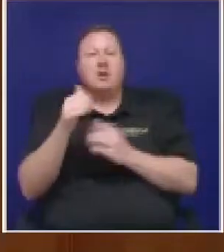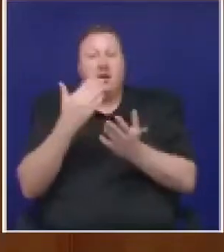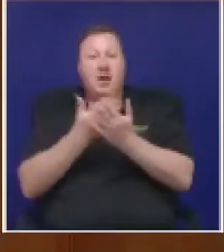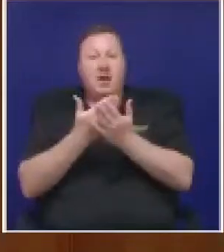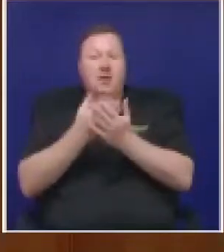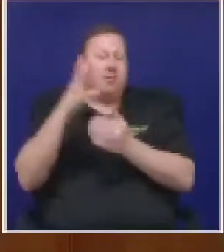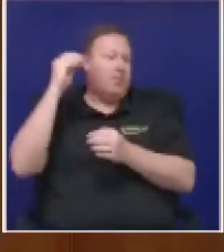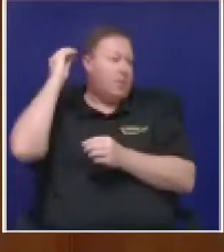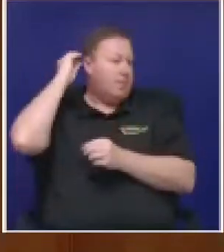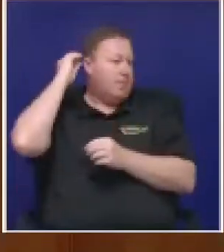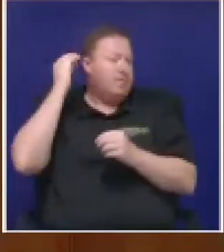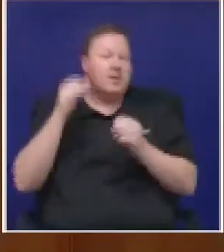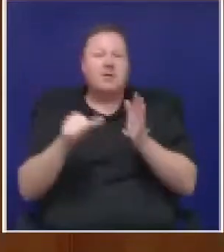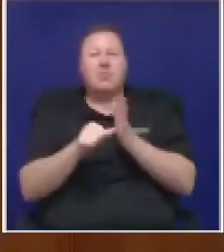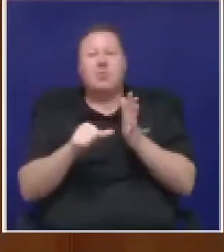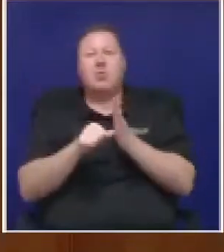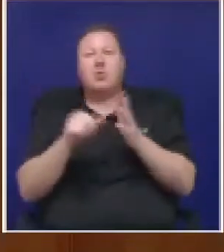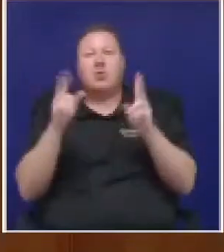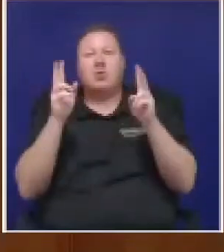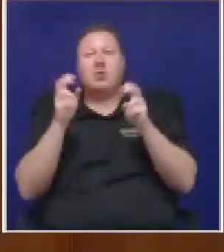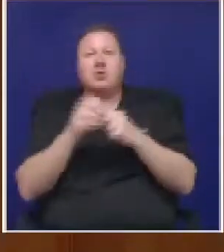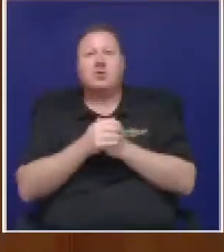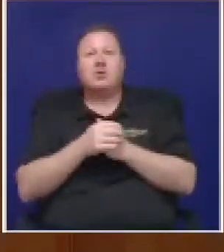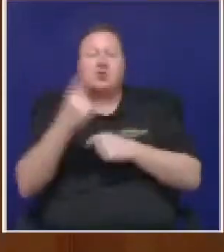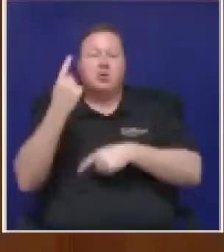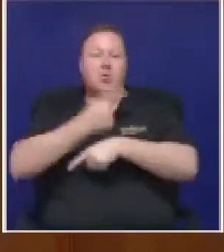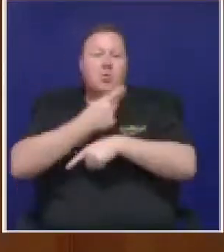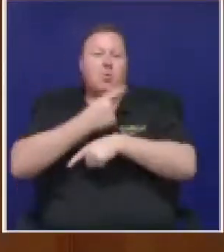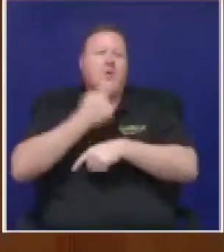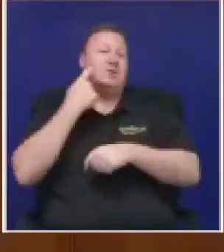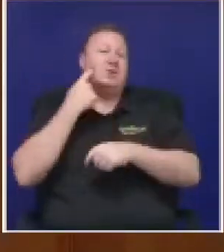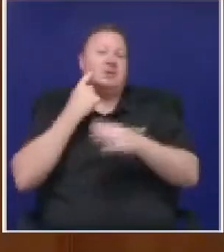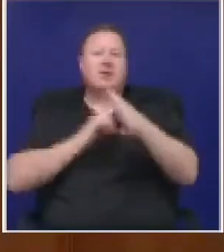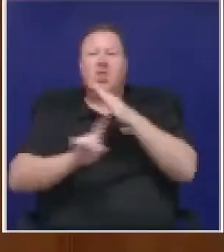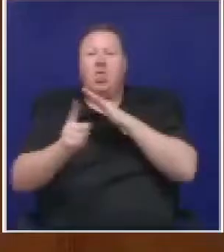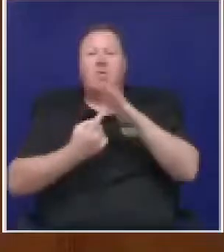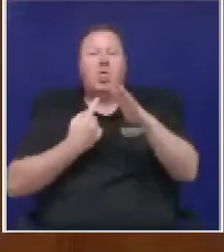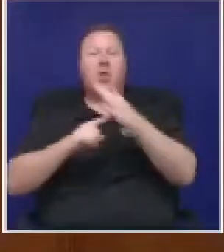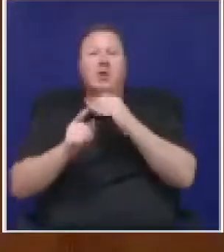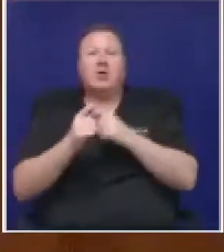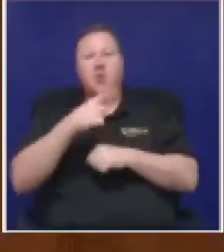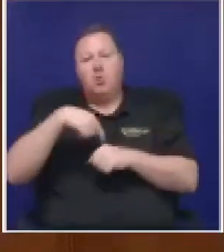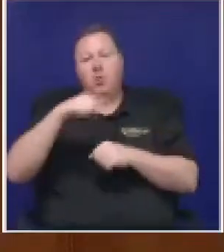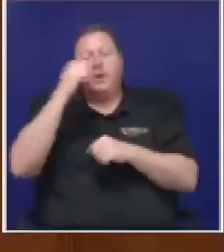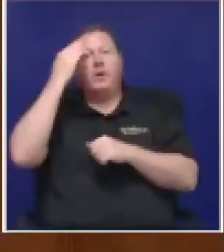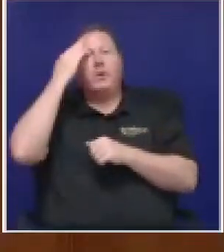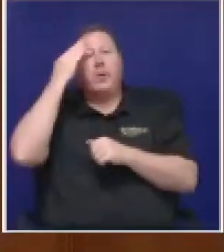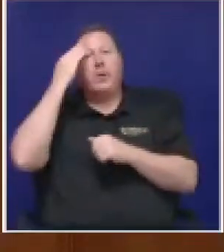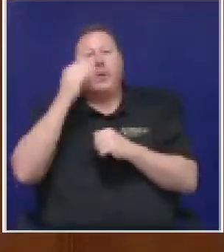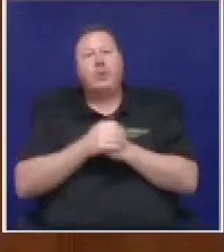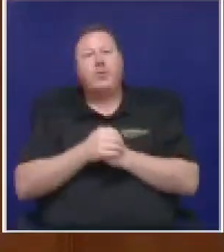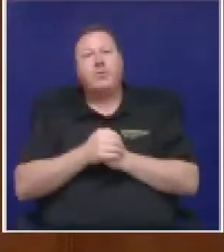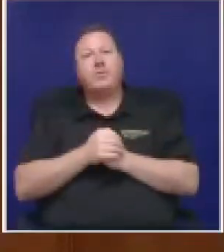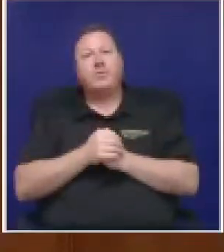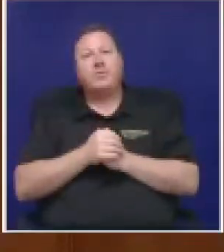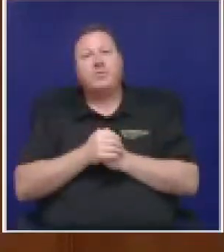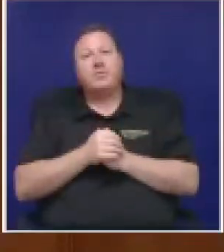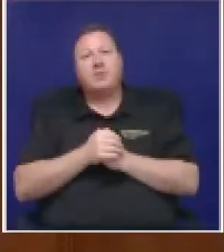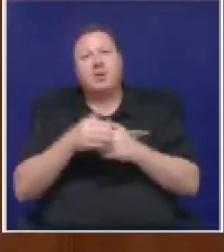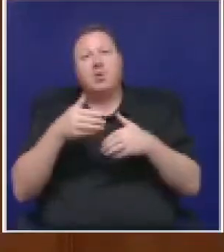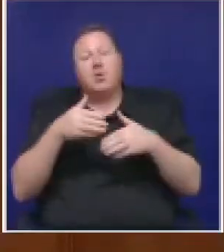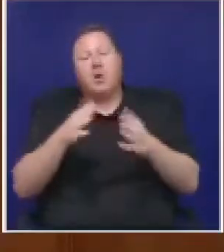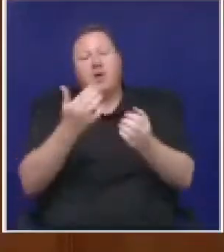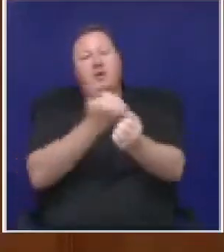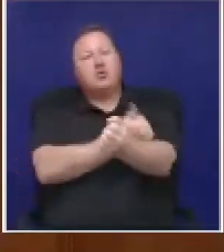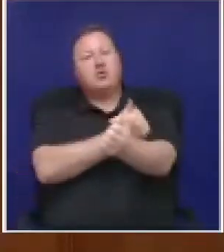very important issue relating to porous borders, which we know is a way that drugs